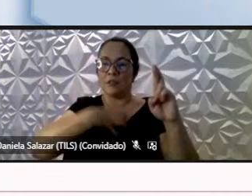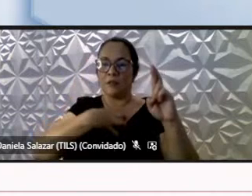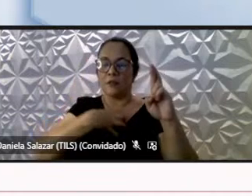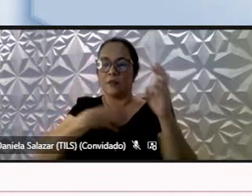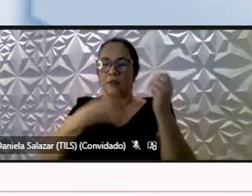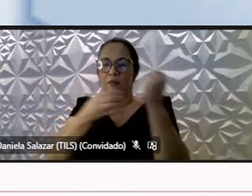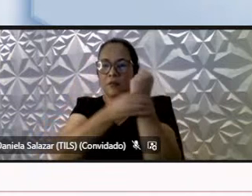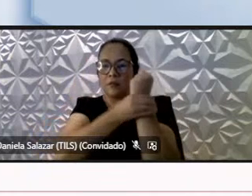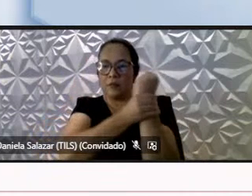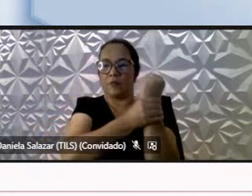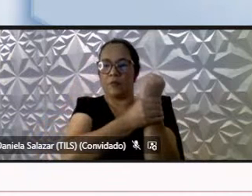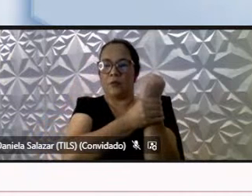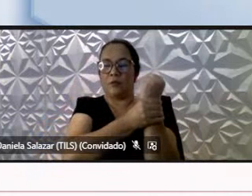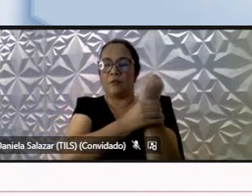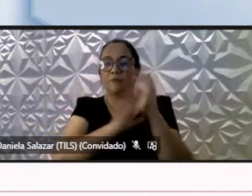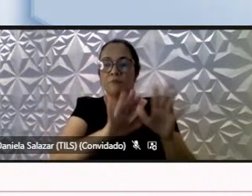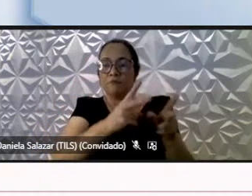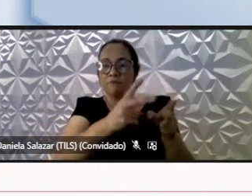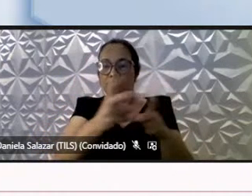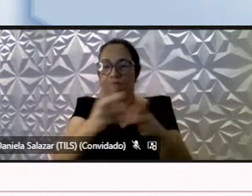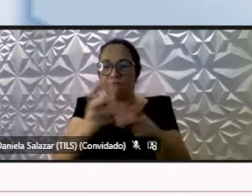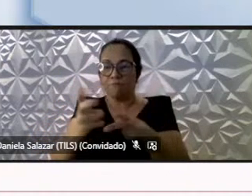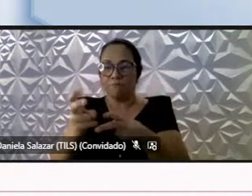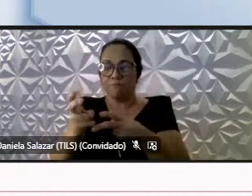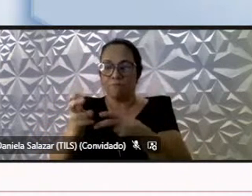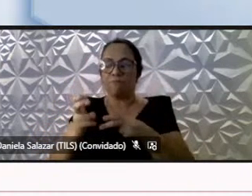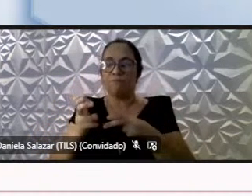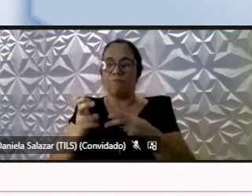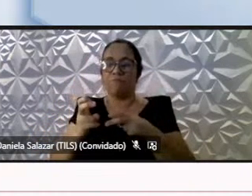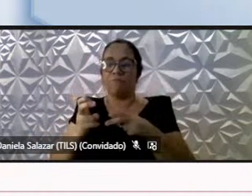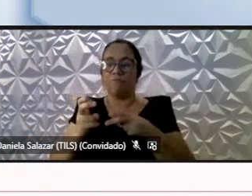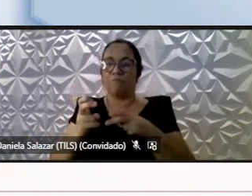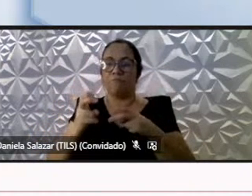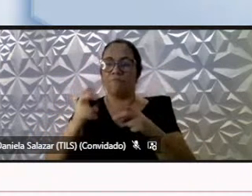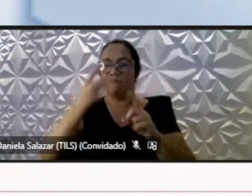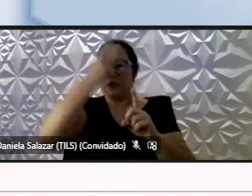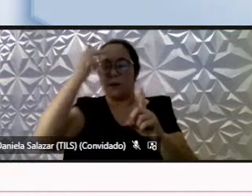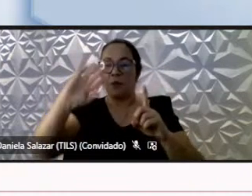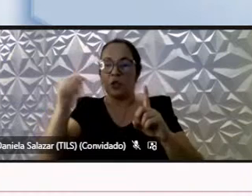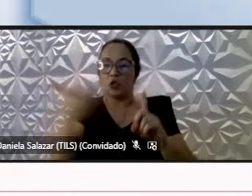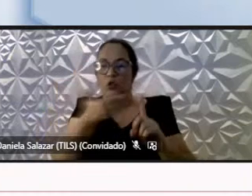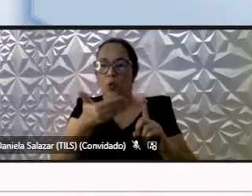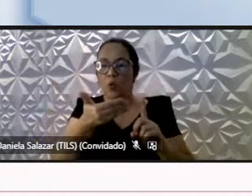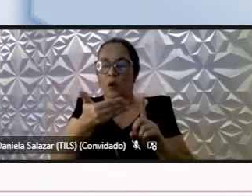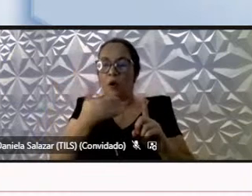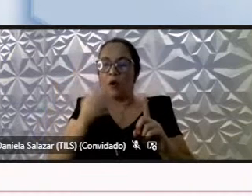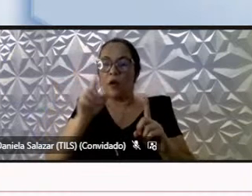percebem que o ofensor é uma pessoa e não um monstro.